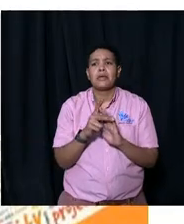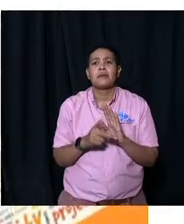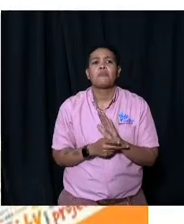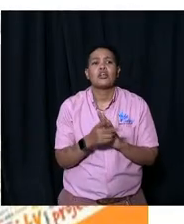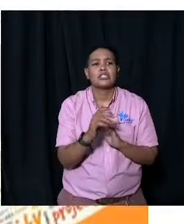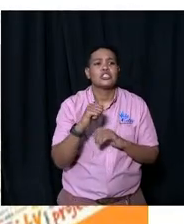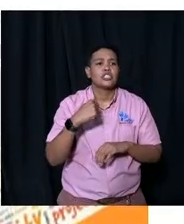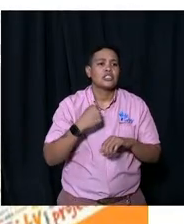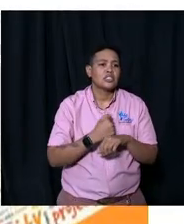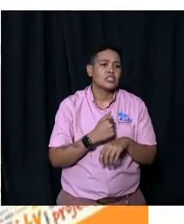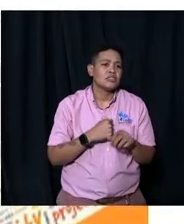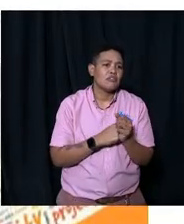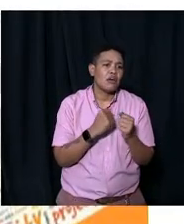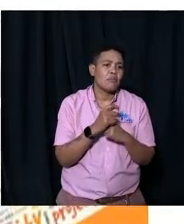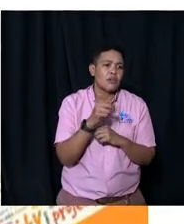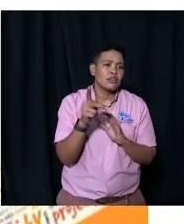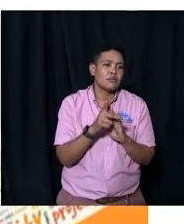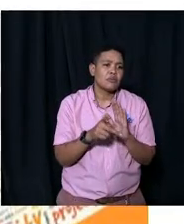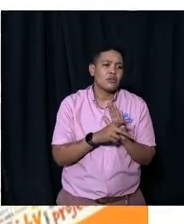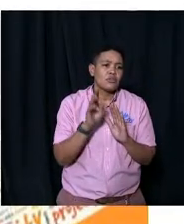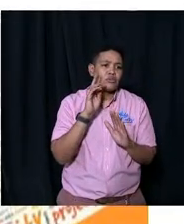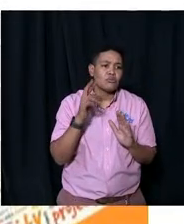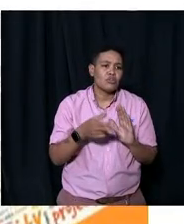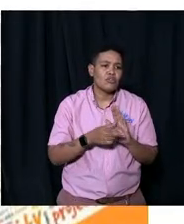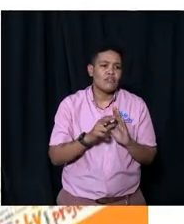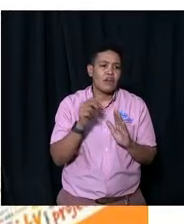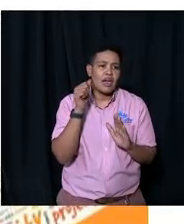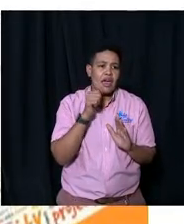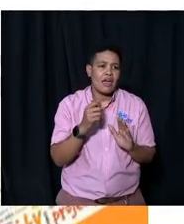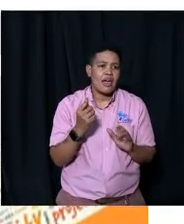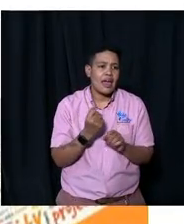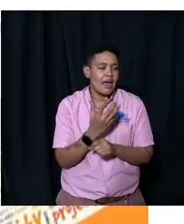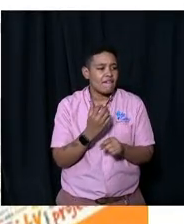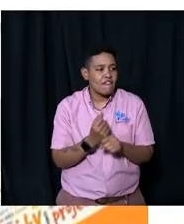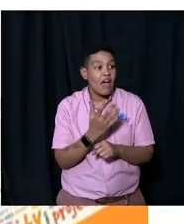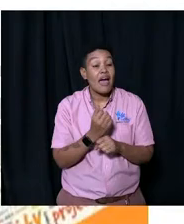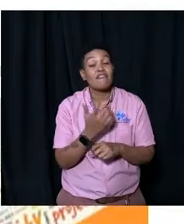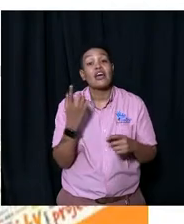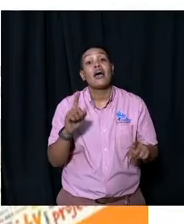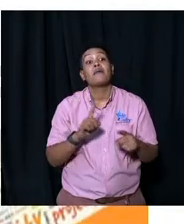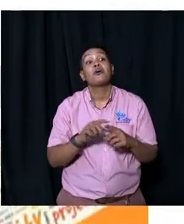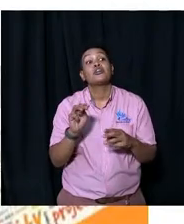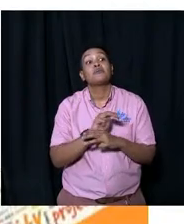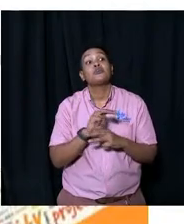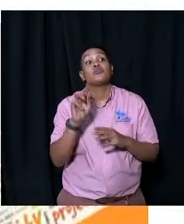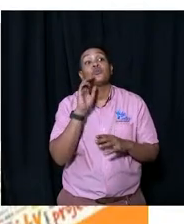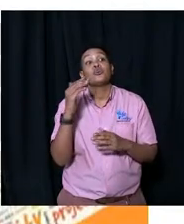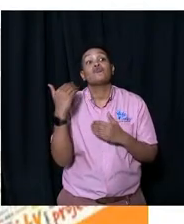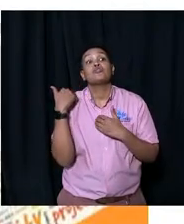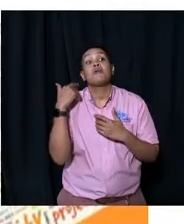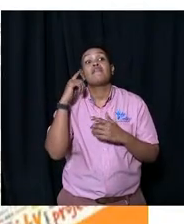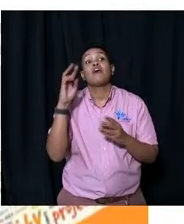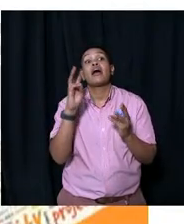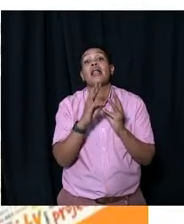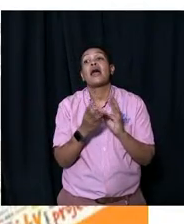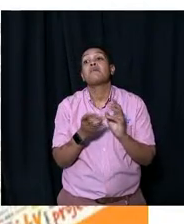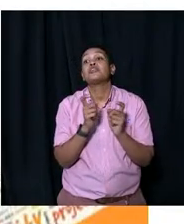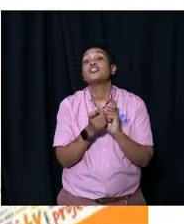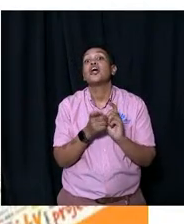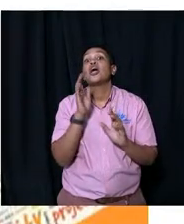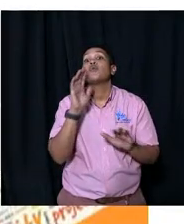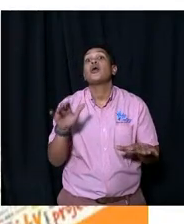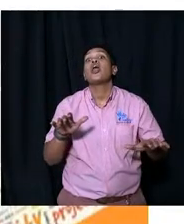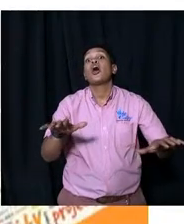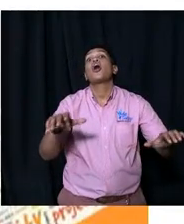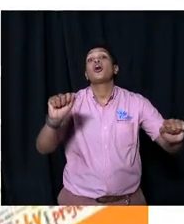framework. This policy framework will be reviewed every 5 years, and the Ministry with Responsibility for Climate Change will conduct